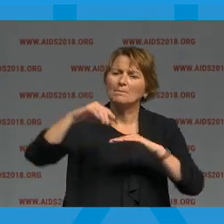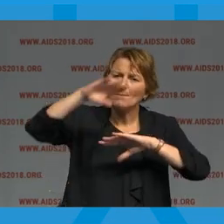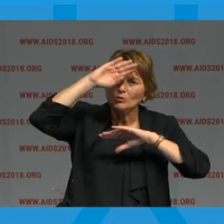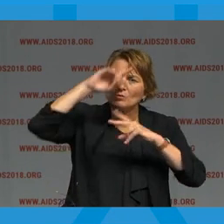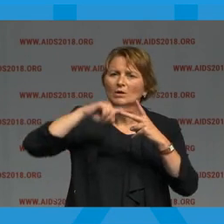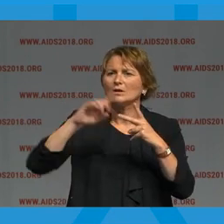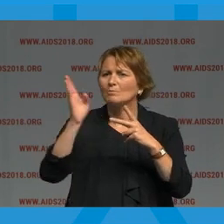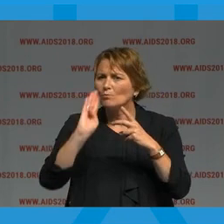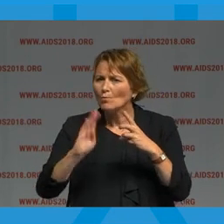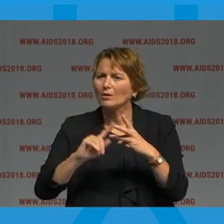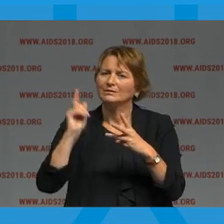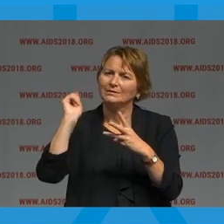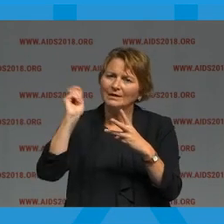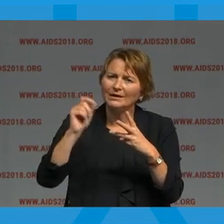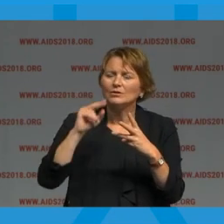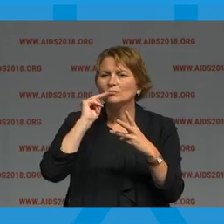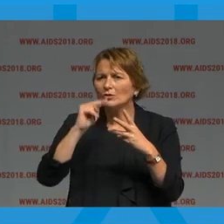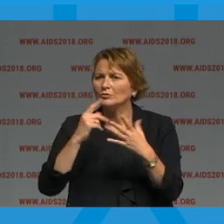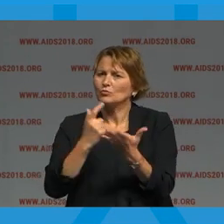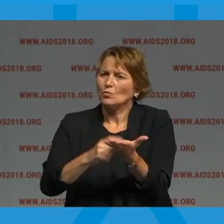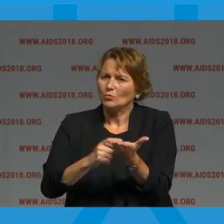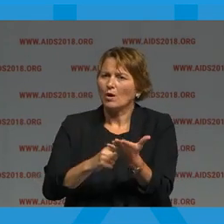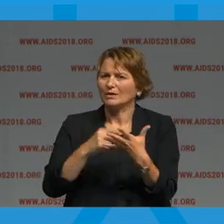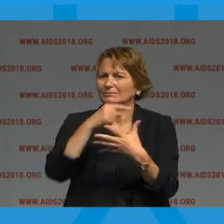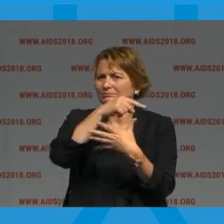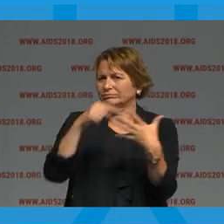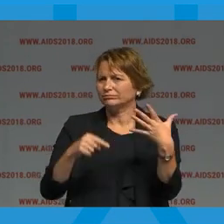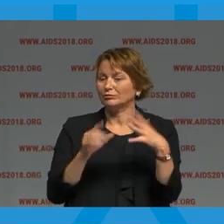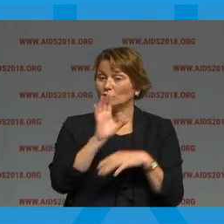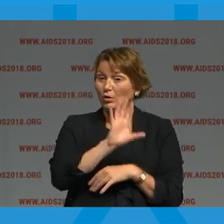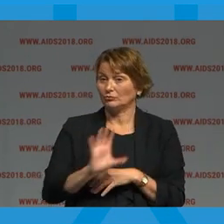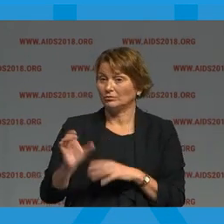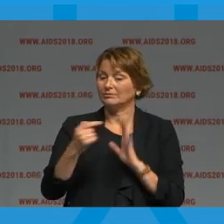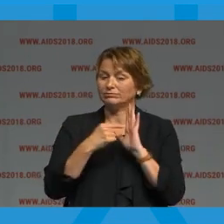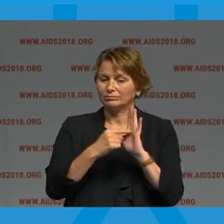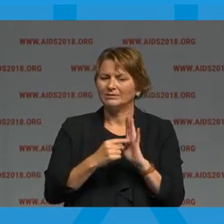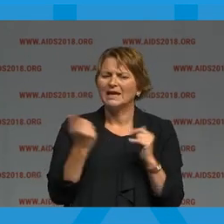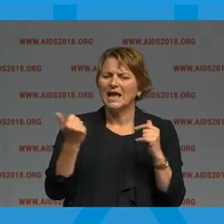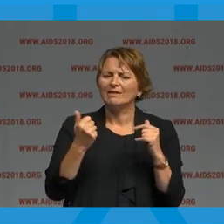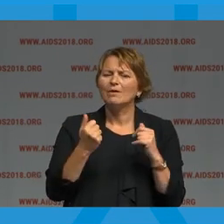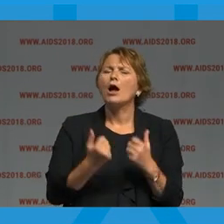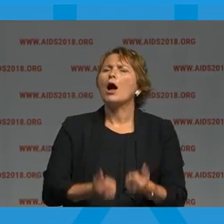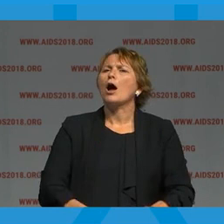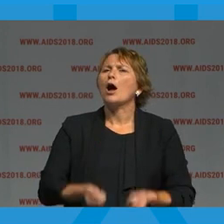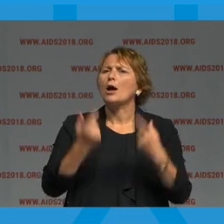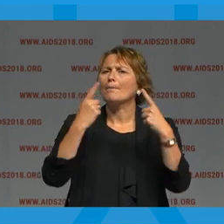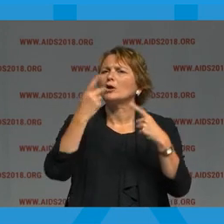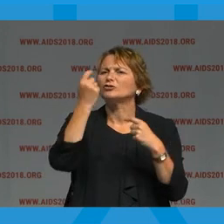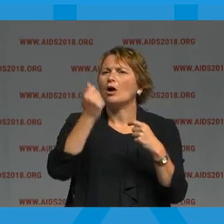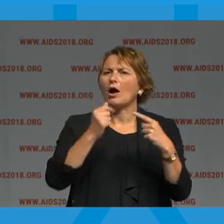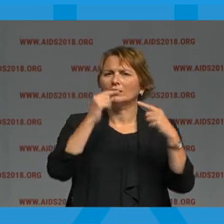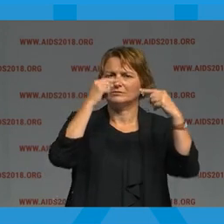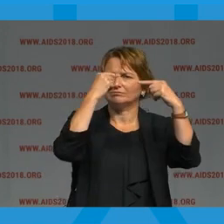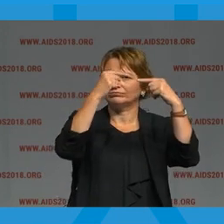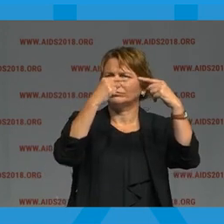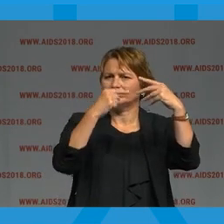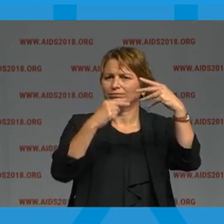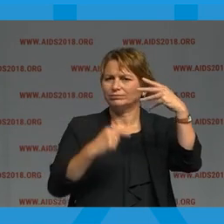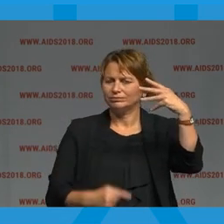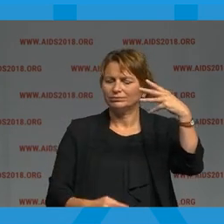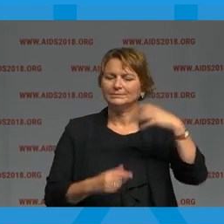Kenya, Nigeria, and Uganda, and you can see here the different costs that those countries are paying,